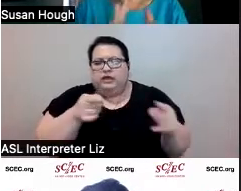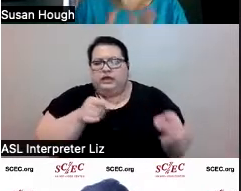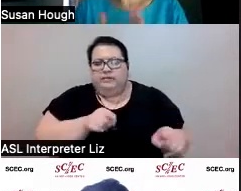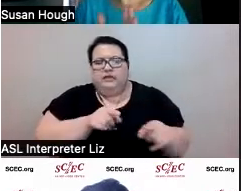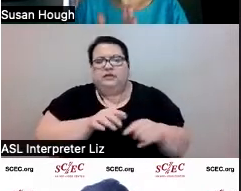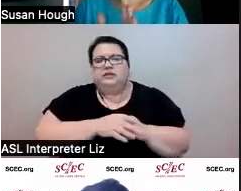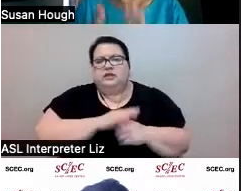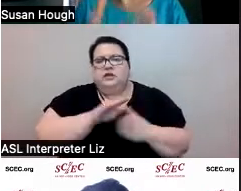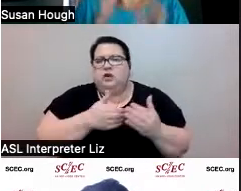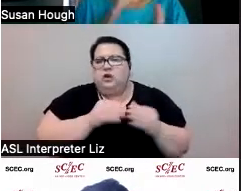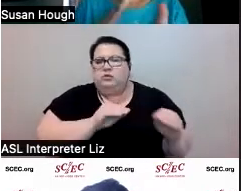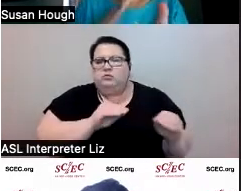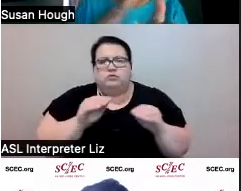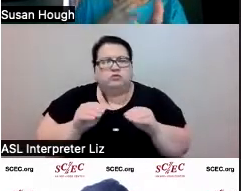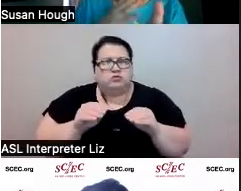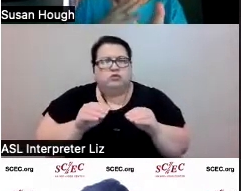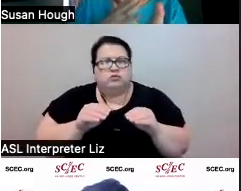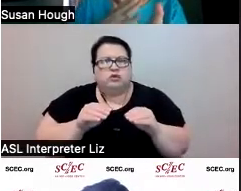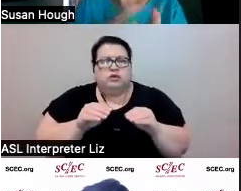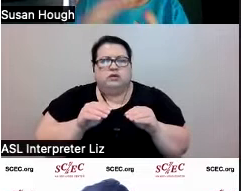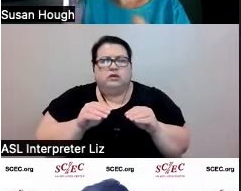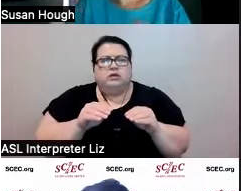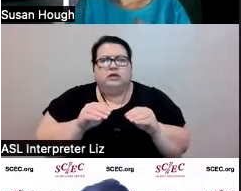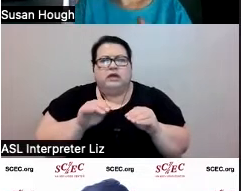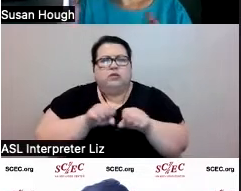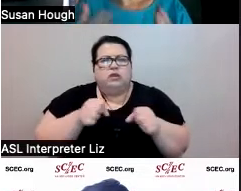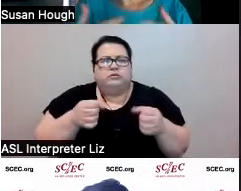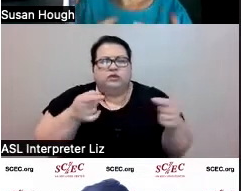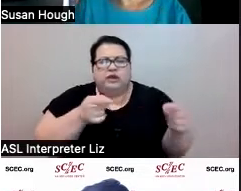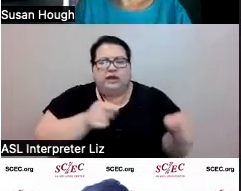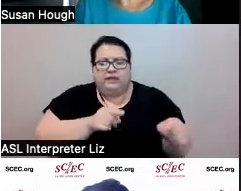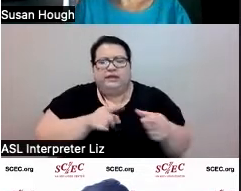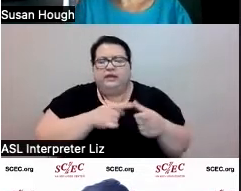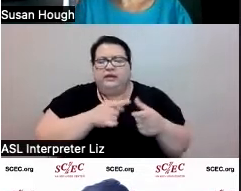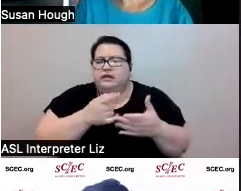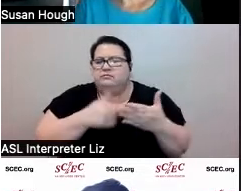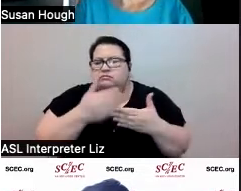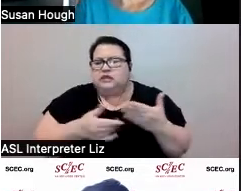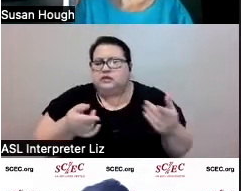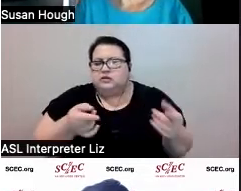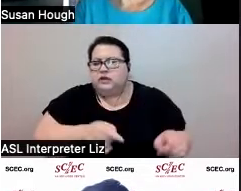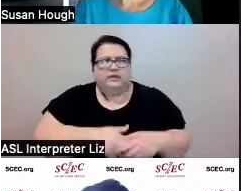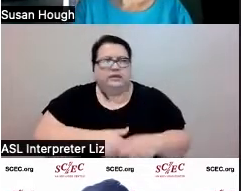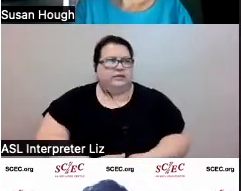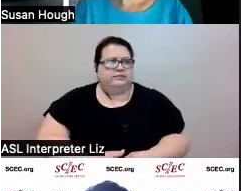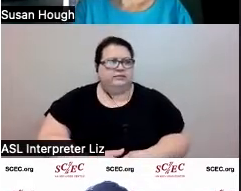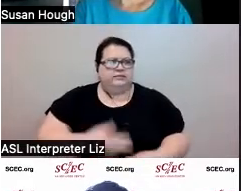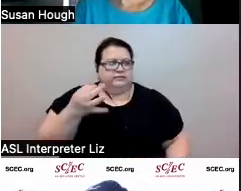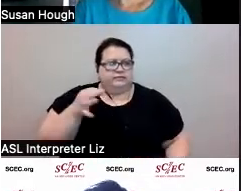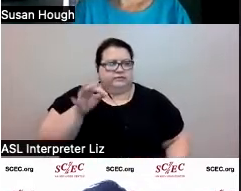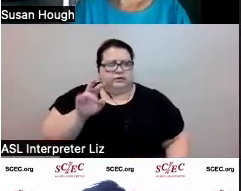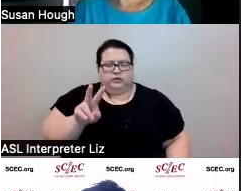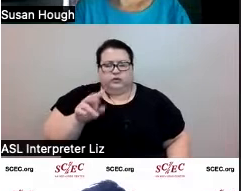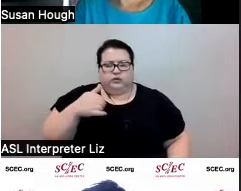the fault starts to move and the rupture gets going, then what happens? As of 1992,